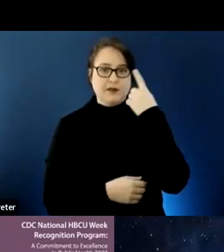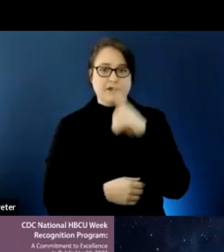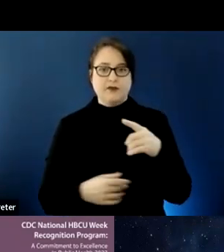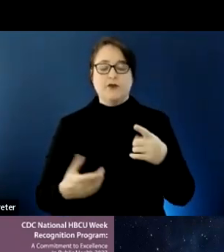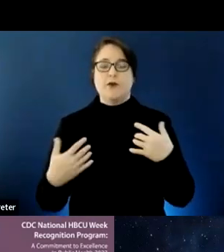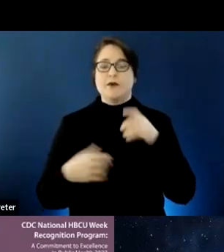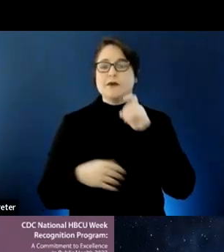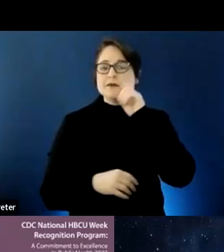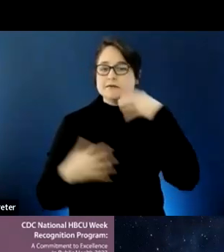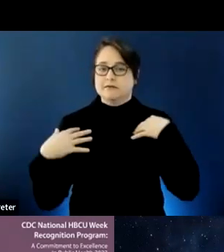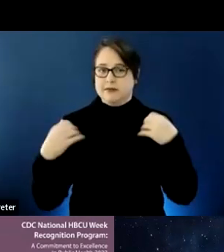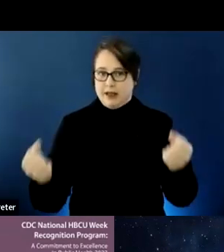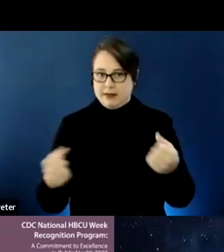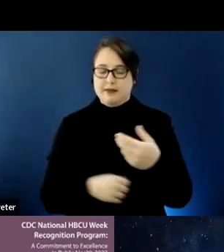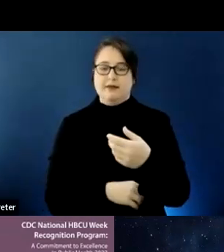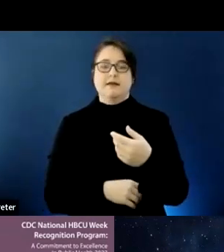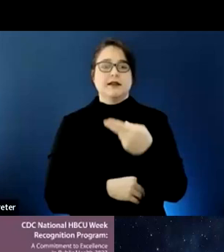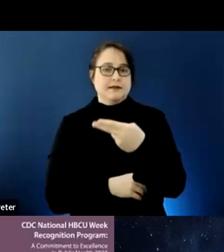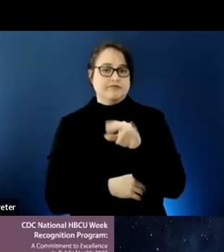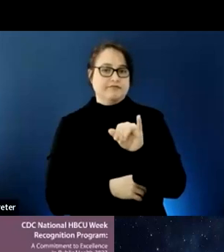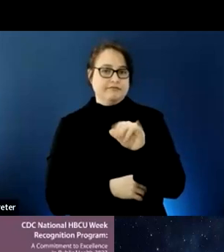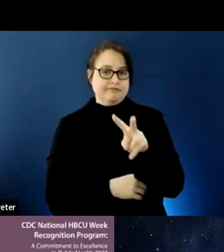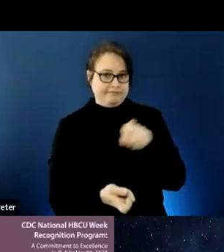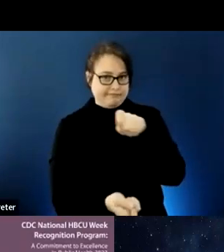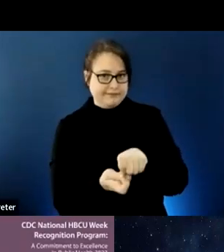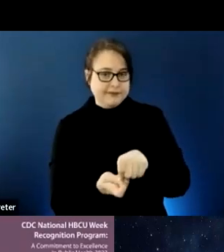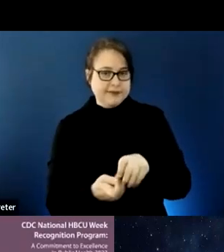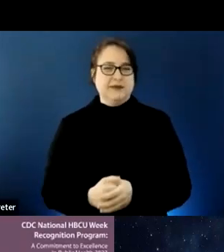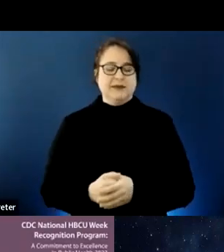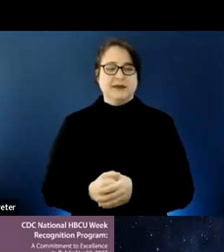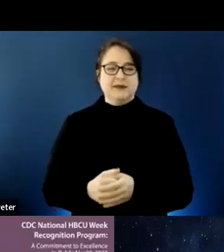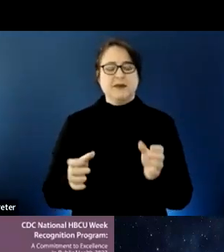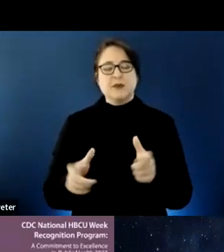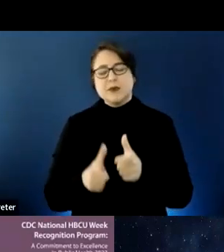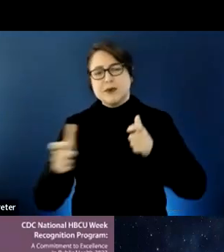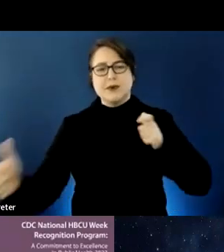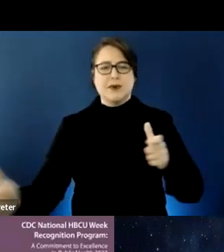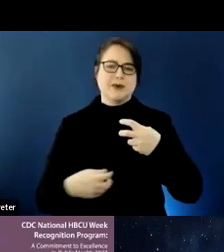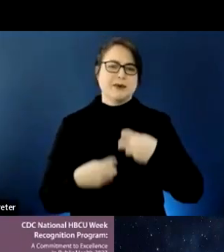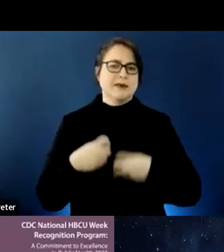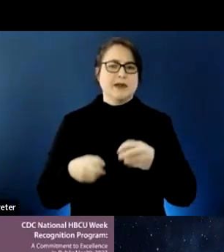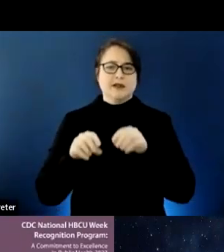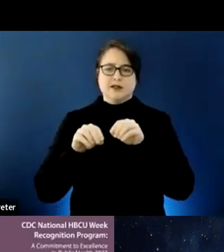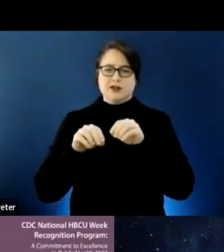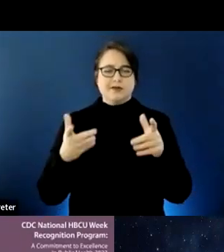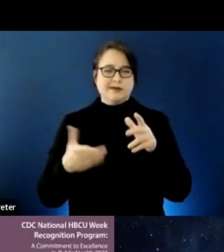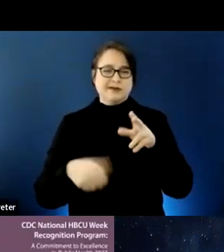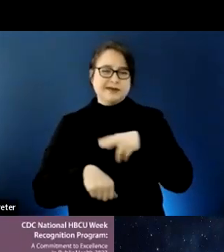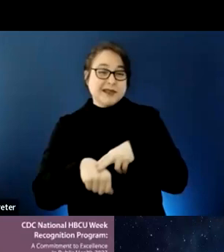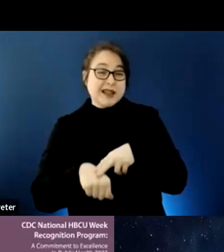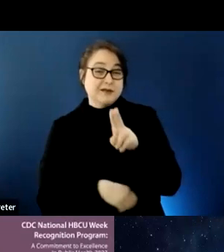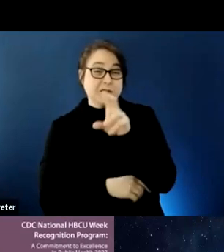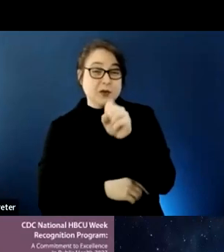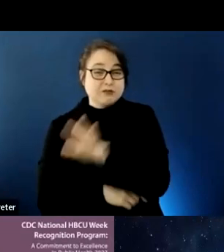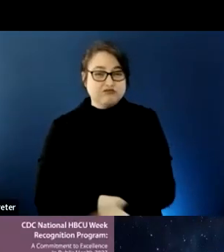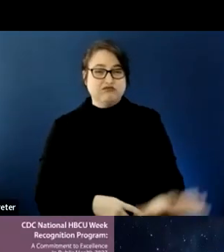The issue of HIV is a major issue that is currently affecting the nation, not only the nation, but the world as a whole. And the focus